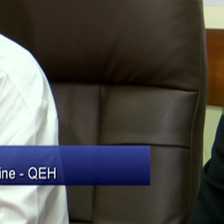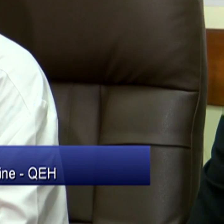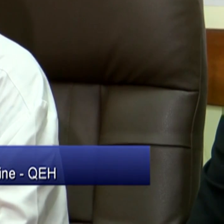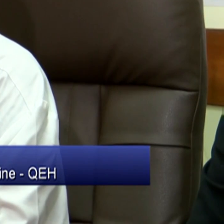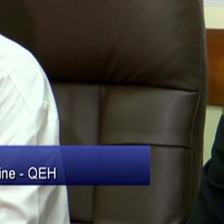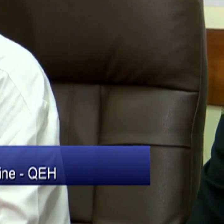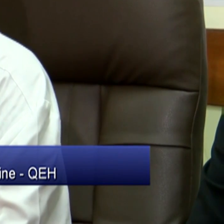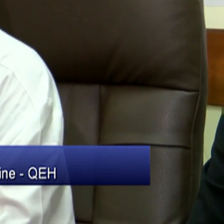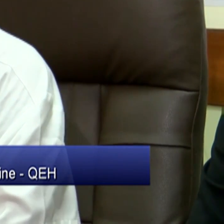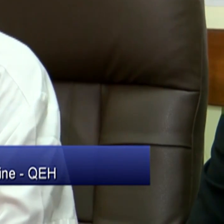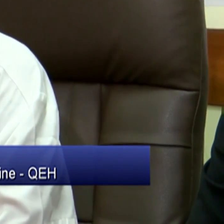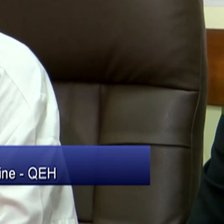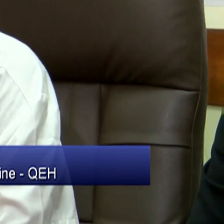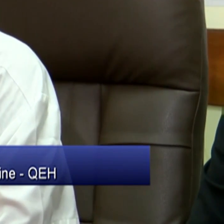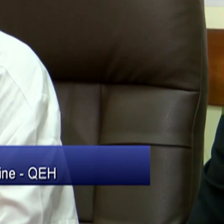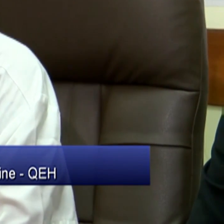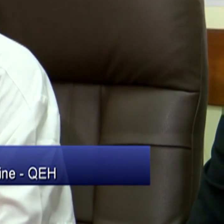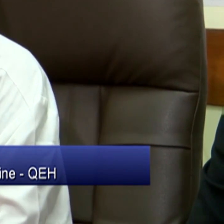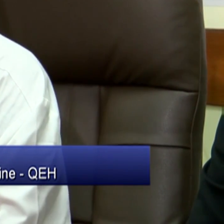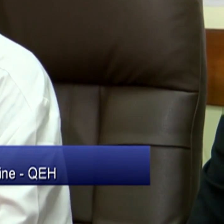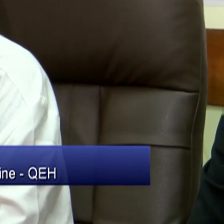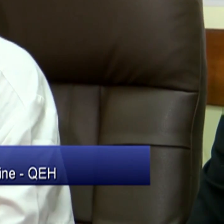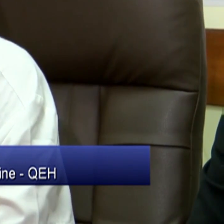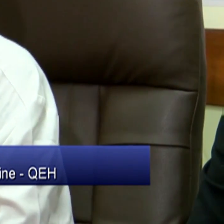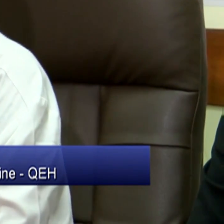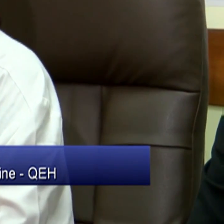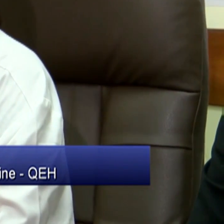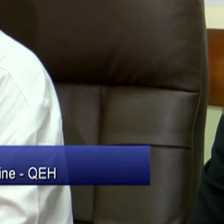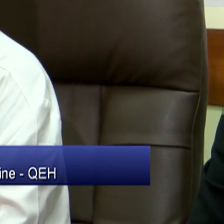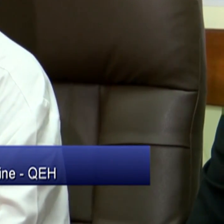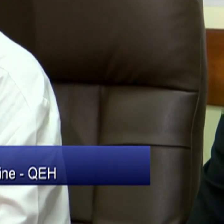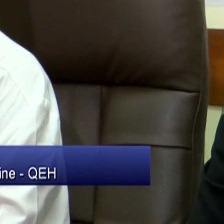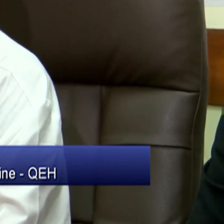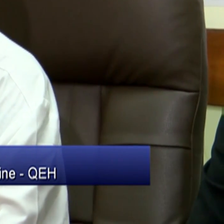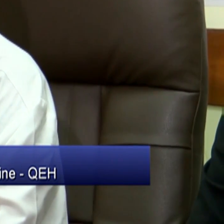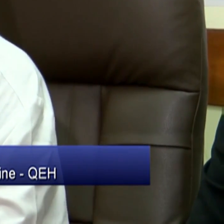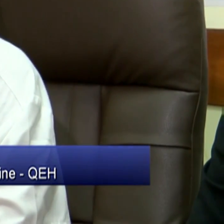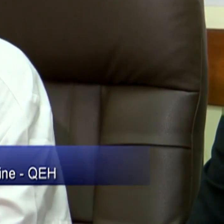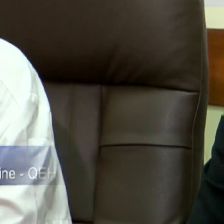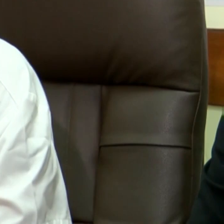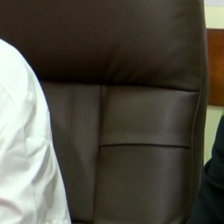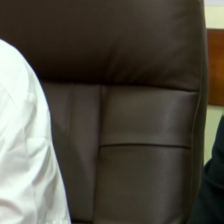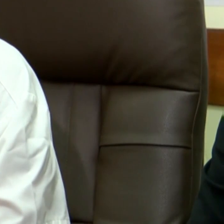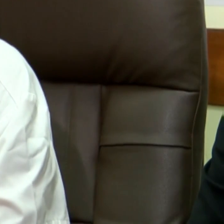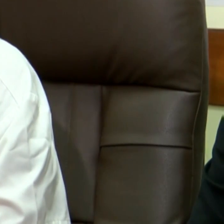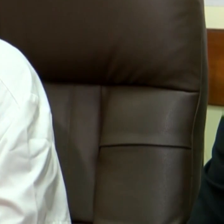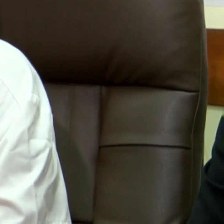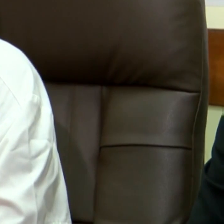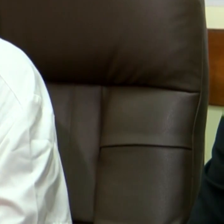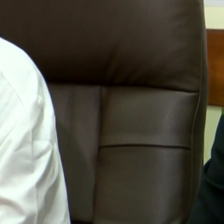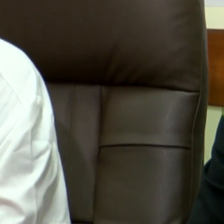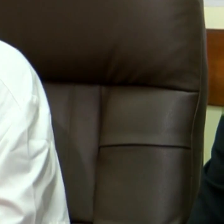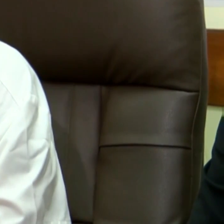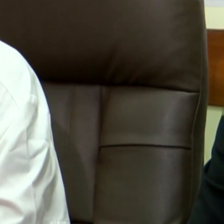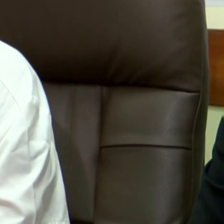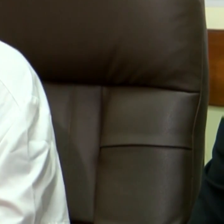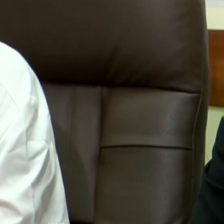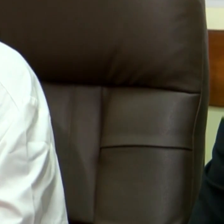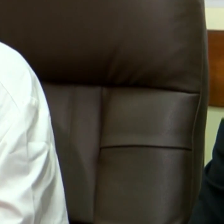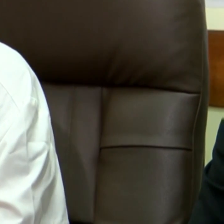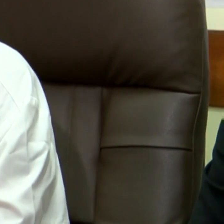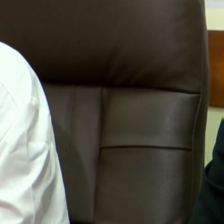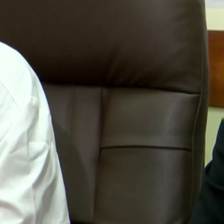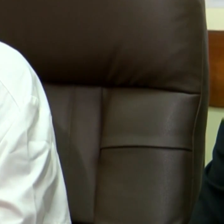is again, as the CEO would say, another good partnership between the public and private sector, and we appreciate this kind